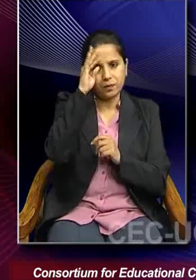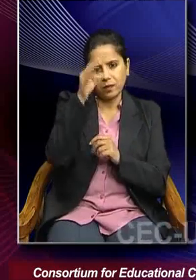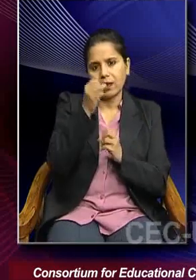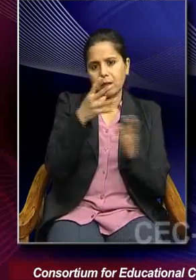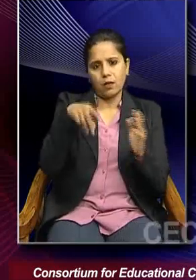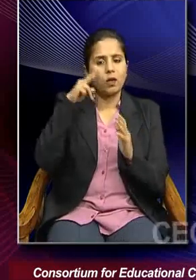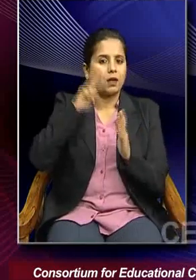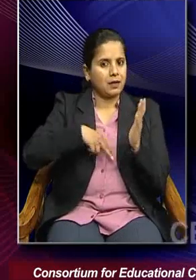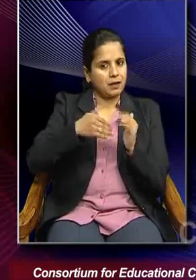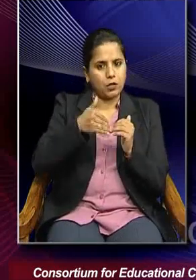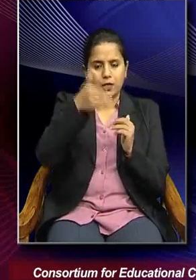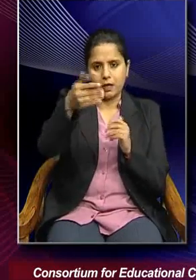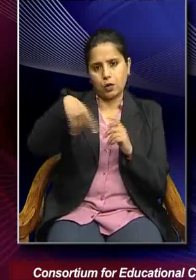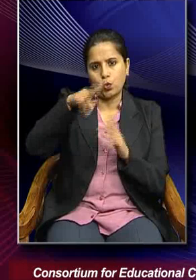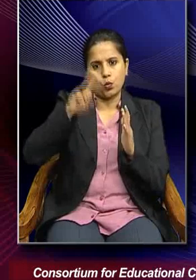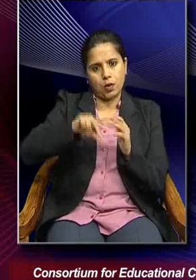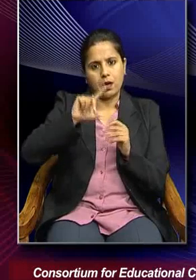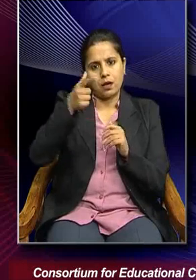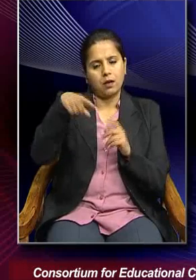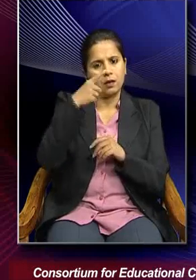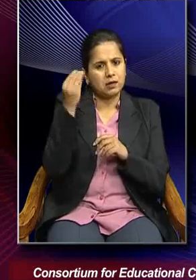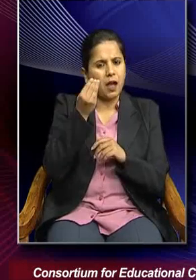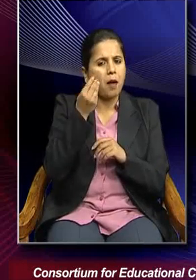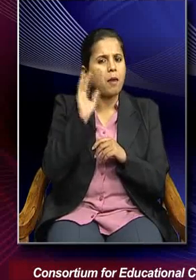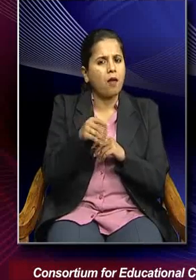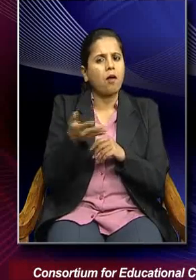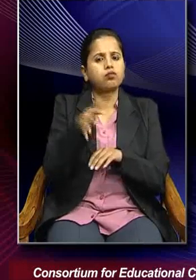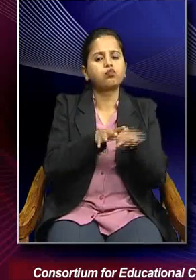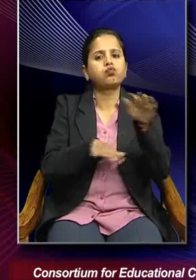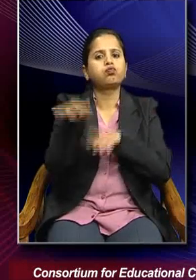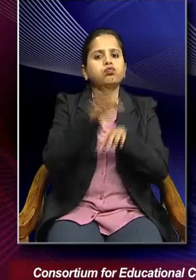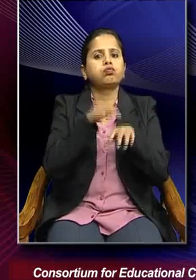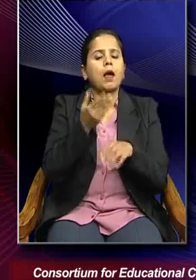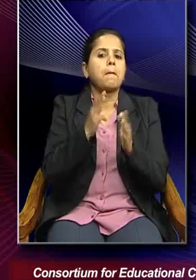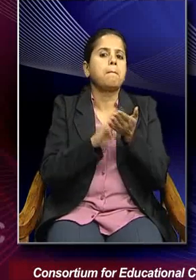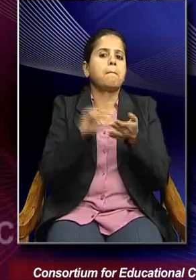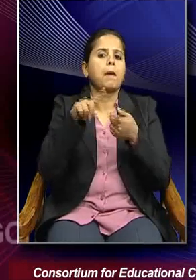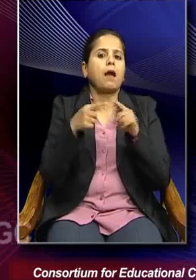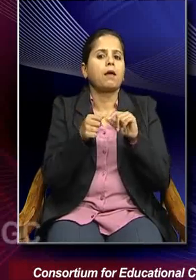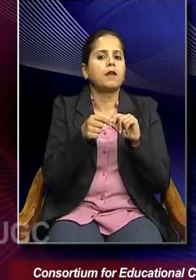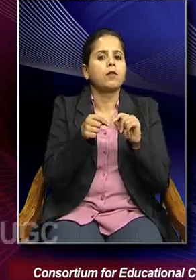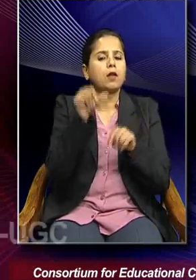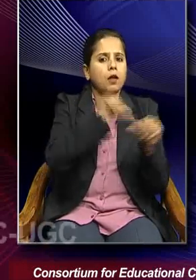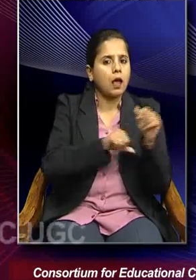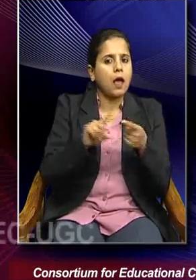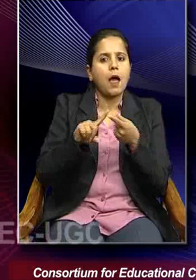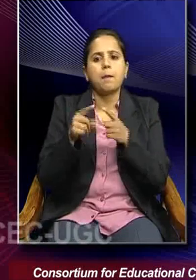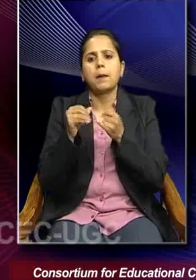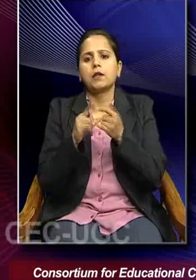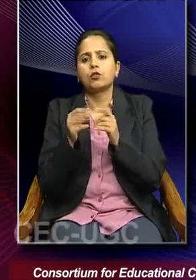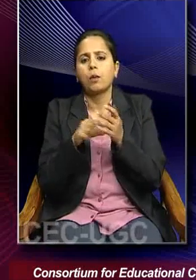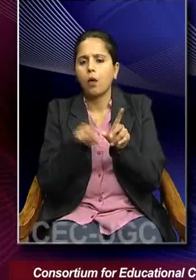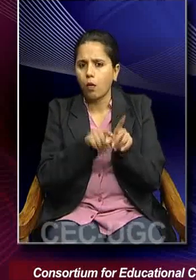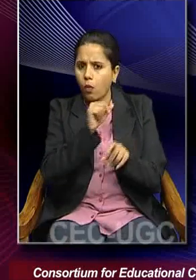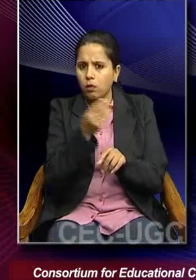read later on, you will see that there are certain overlaps between metaphysics and epistemology, how they